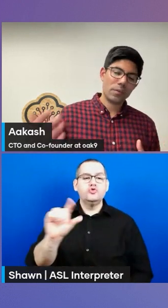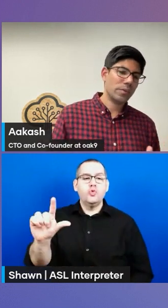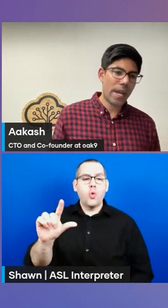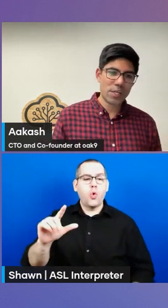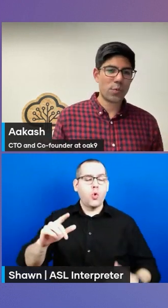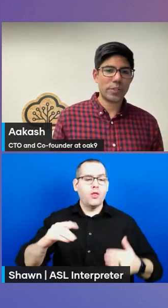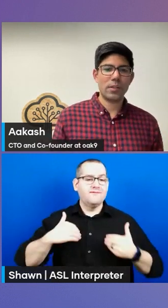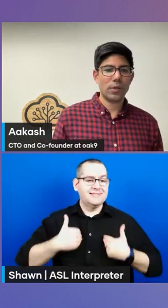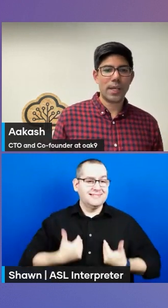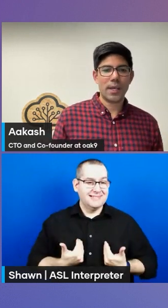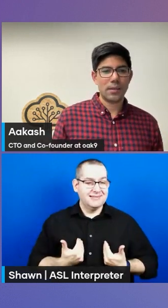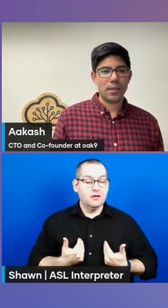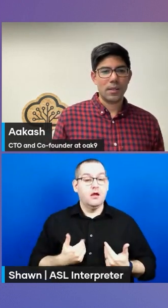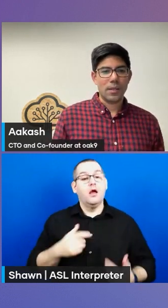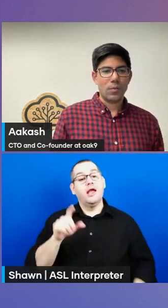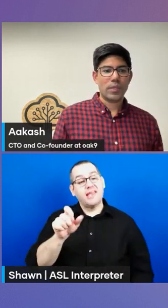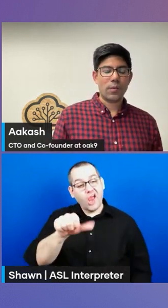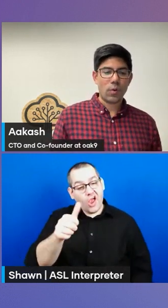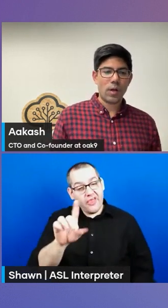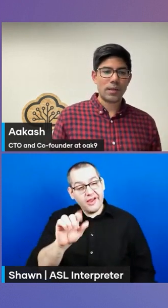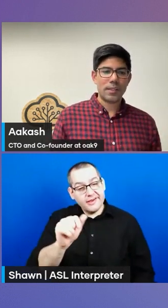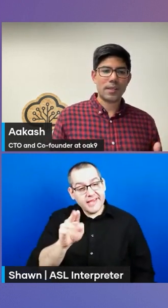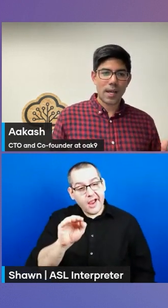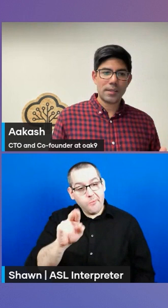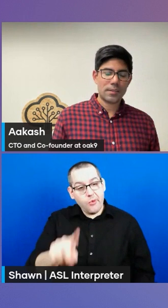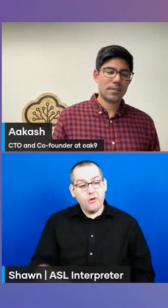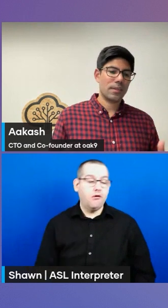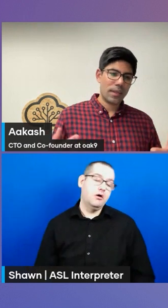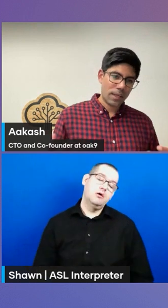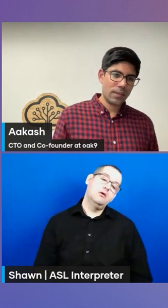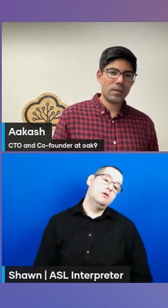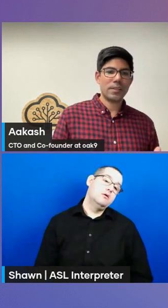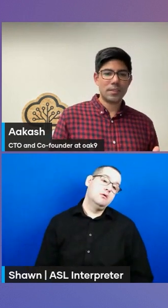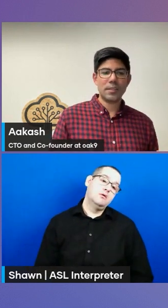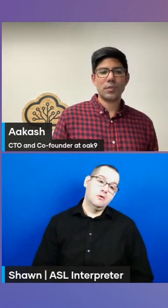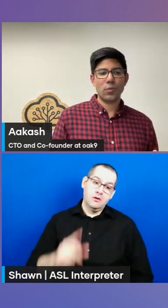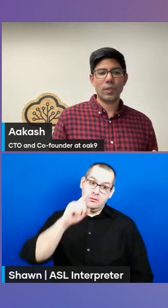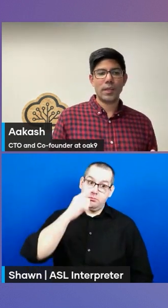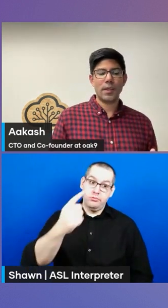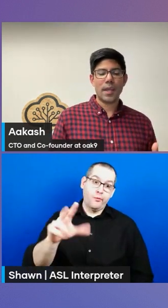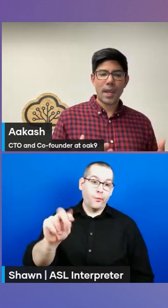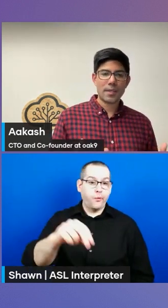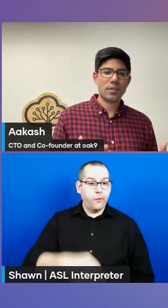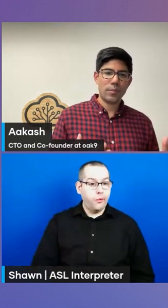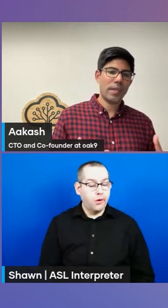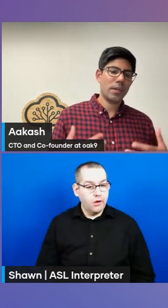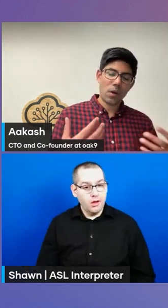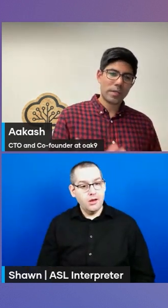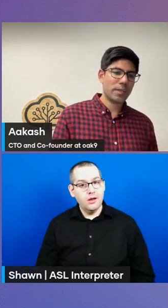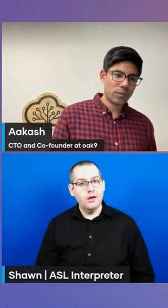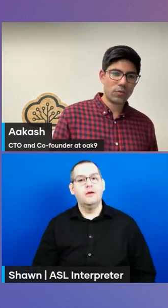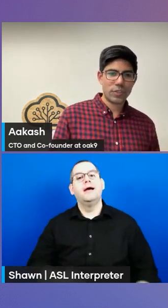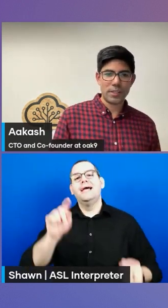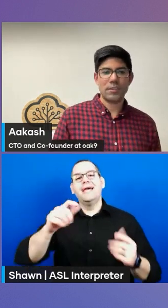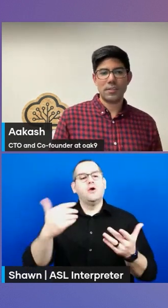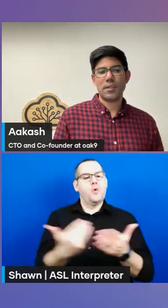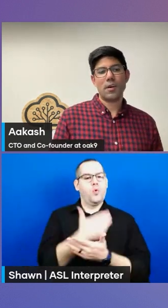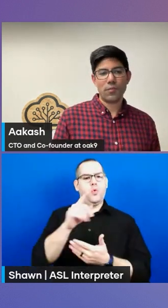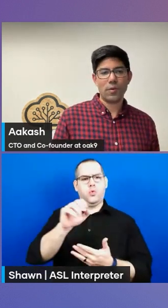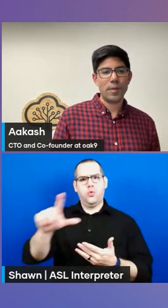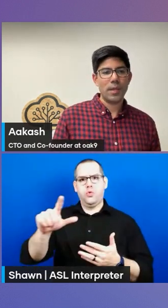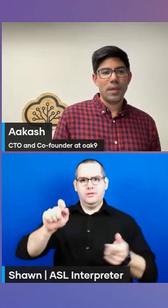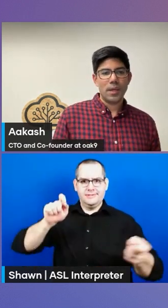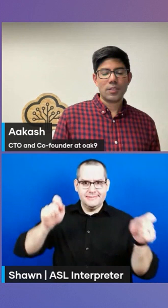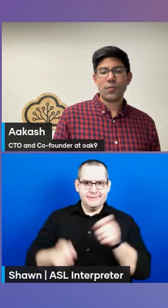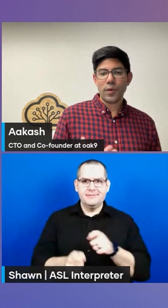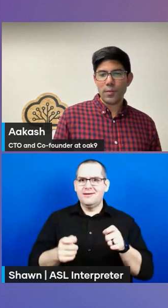yet another dashboard to look at. What they want is guidance in their existing tooling as they're making architectural changes in